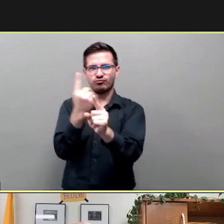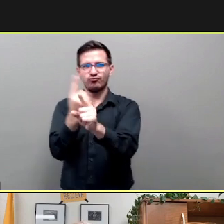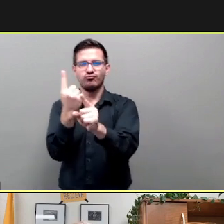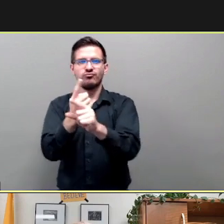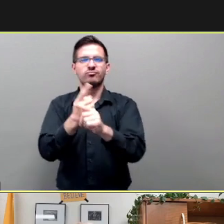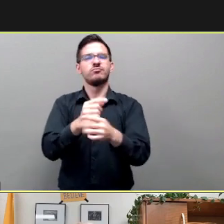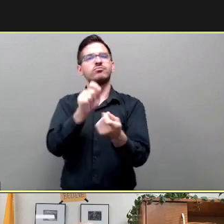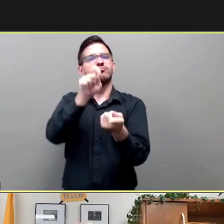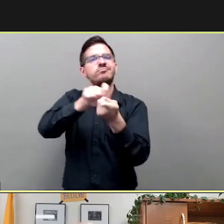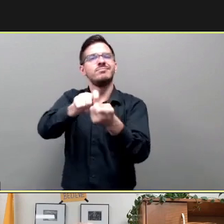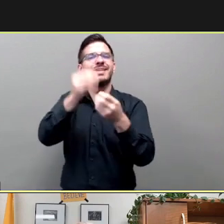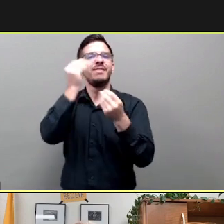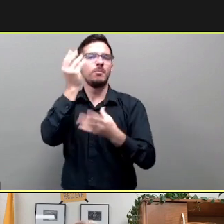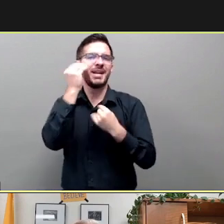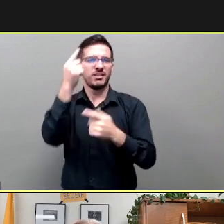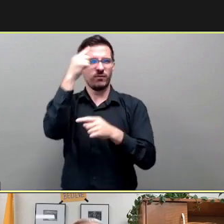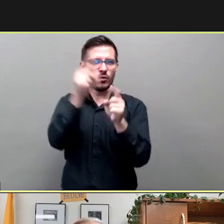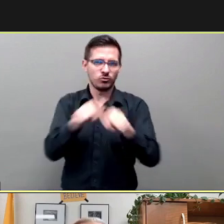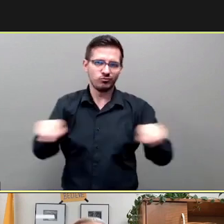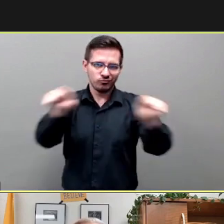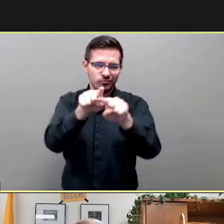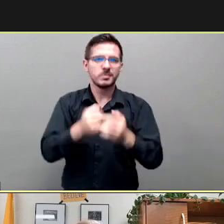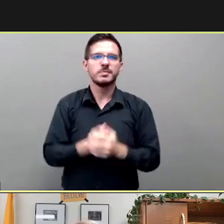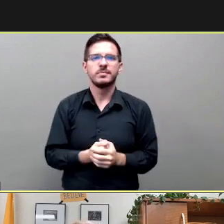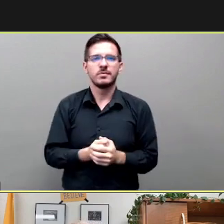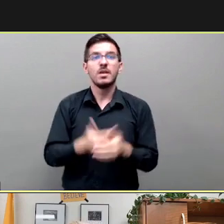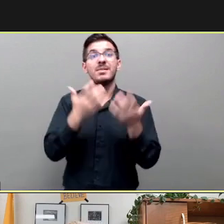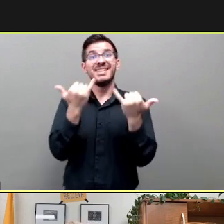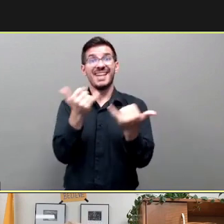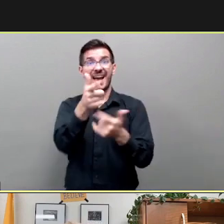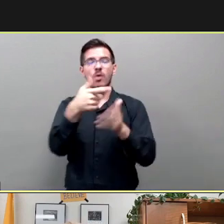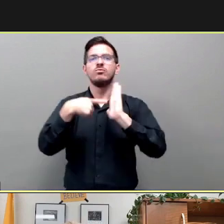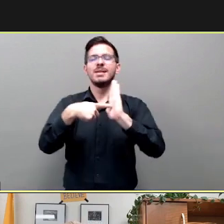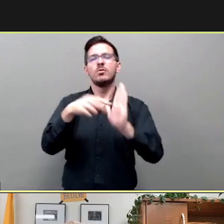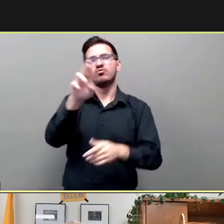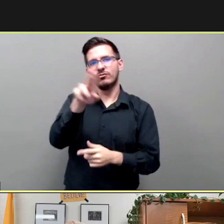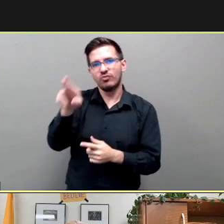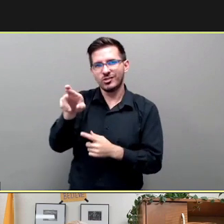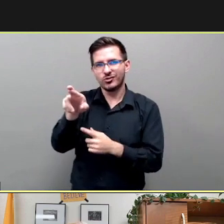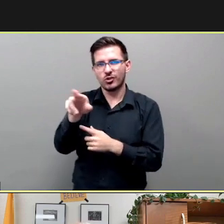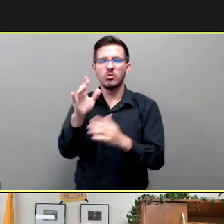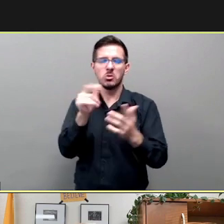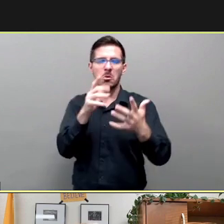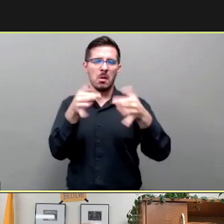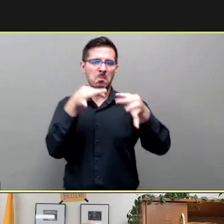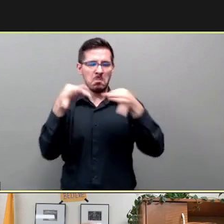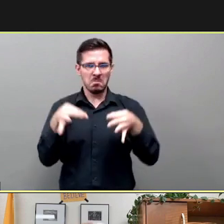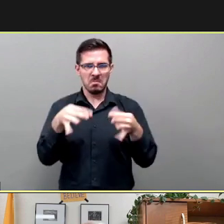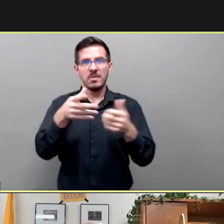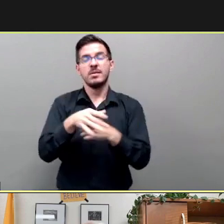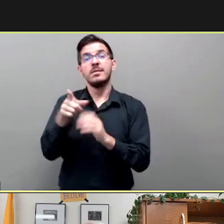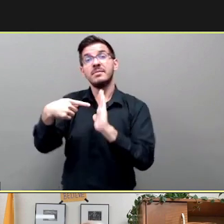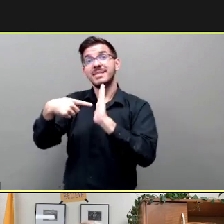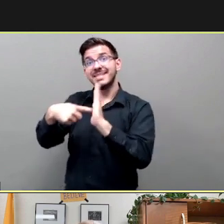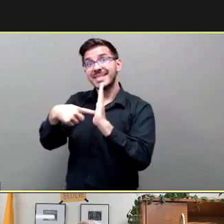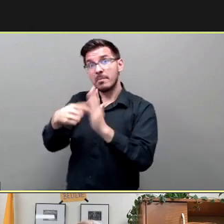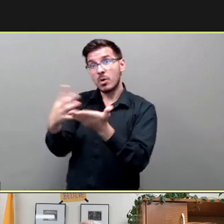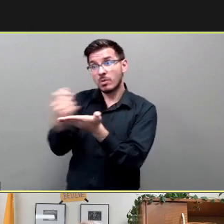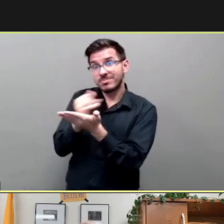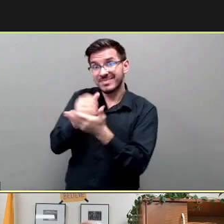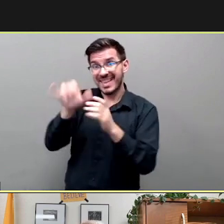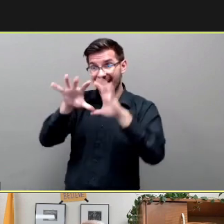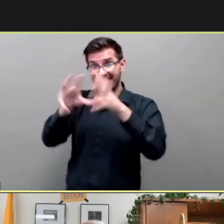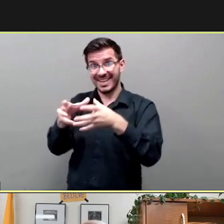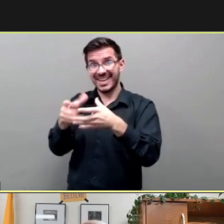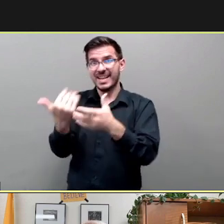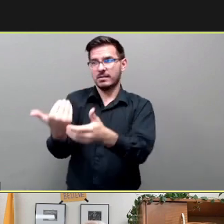show you Rio Rancho. And so let me just orient you. We've got the sample collection date that goes back to May 4th.